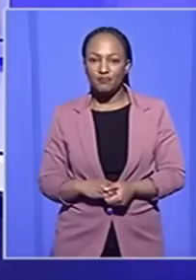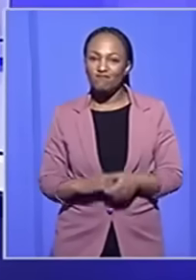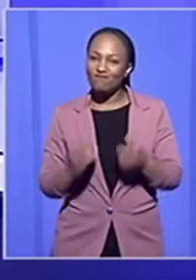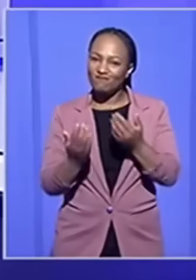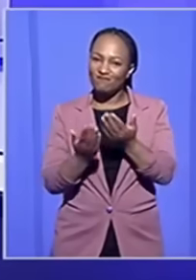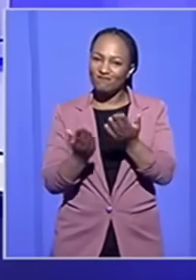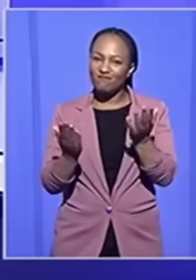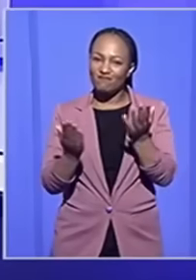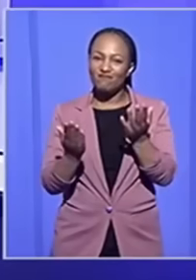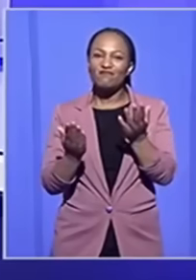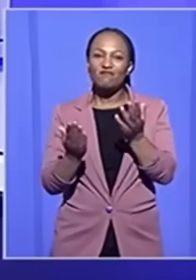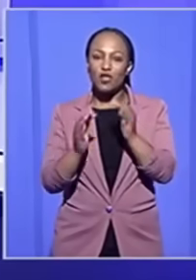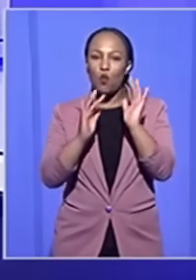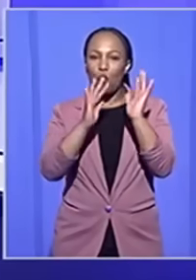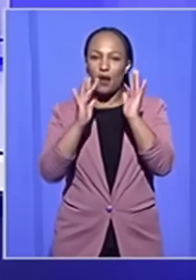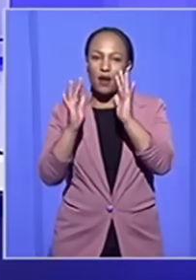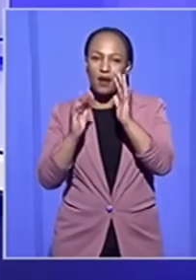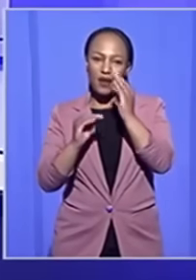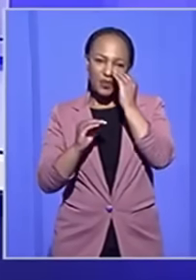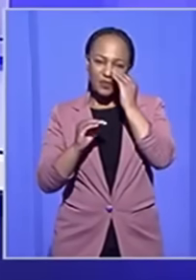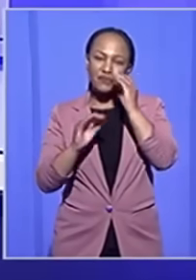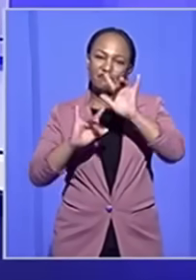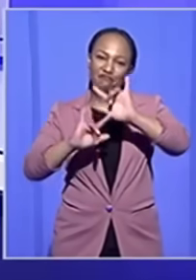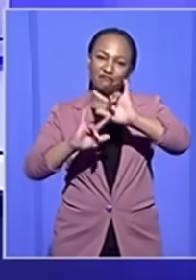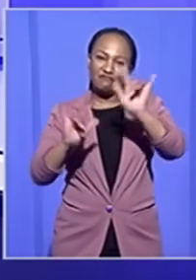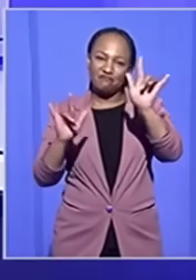Motwetso maemo a bosa a latela sala sentle.